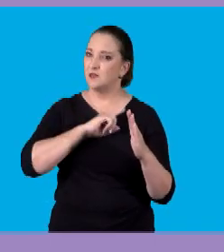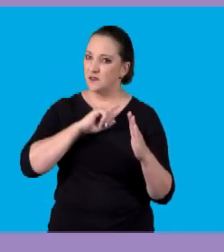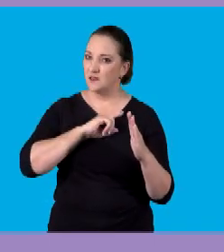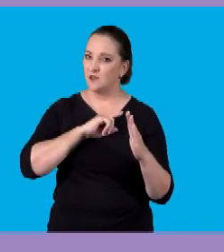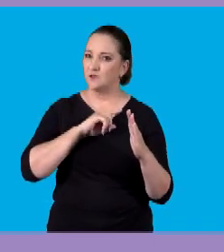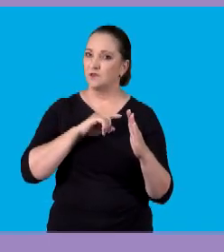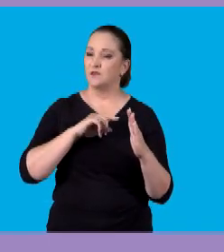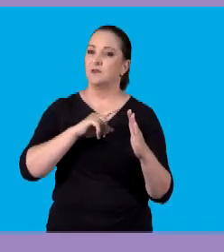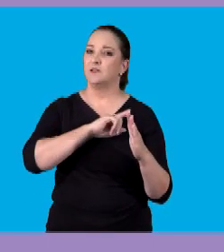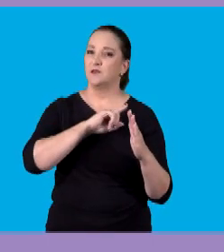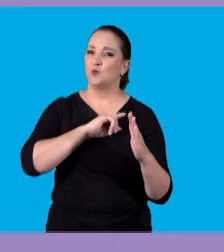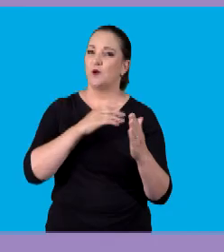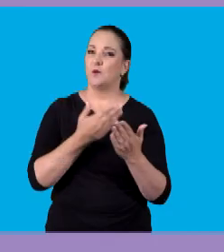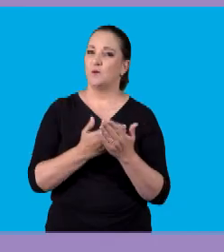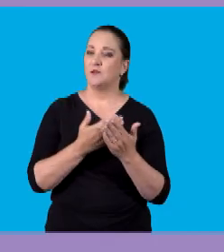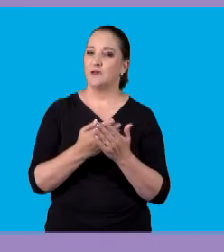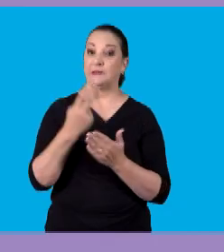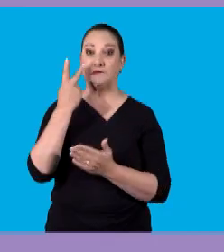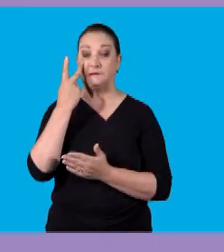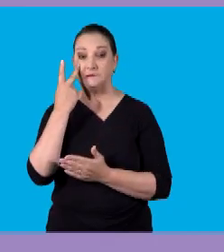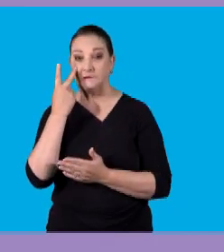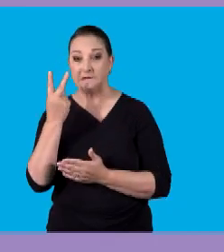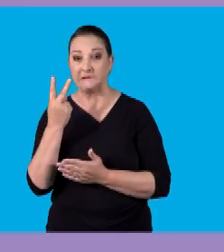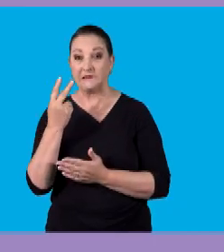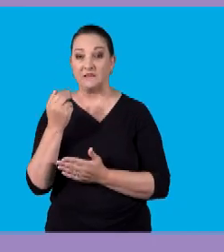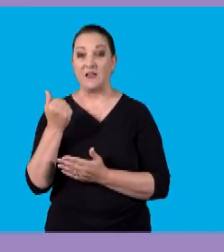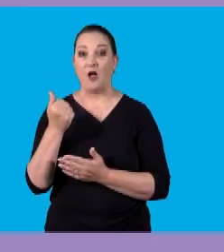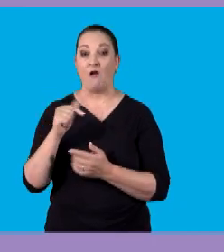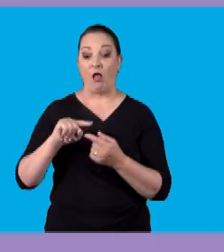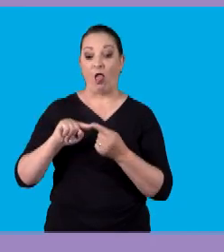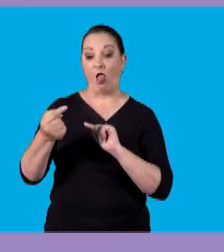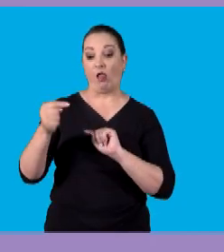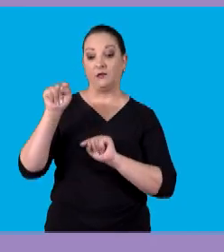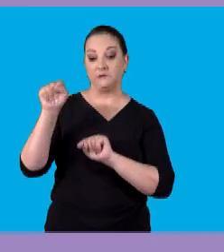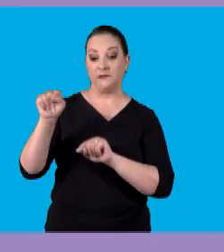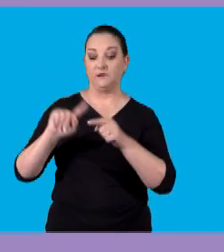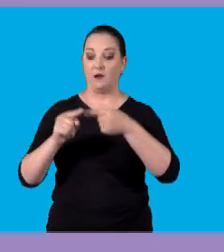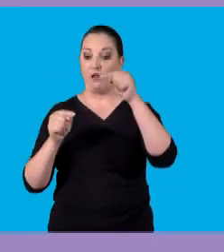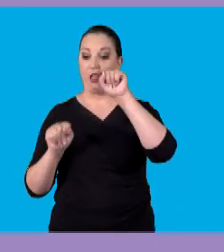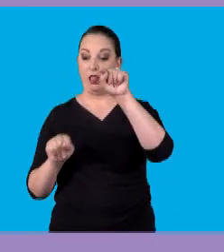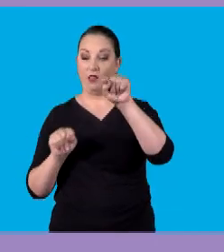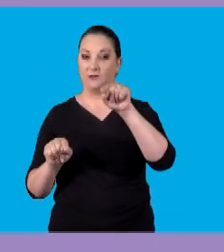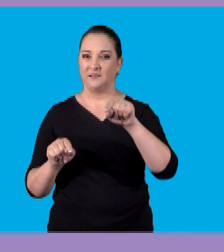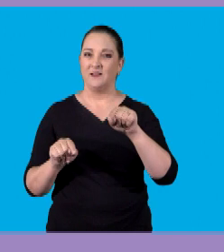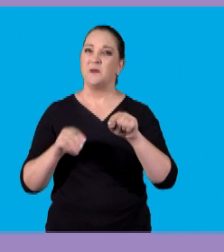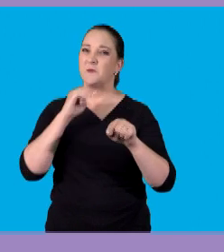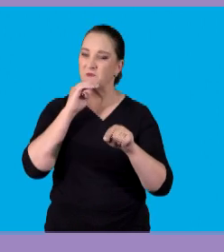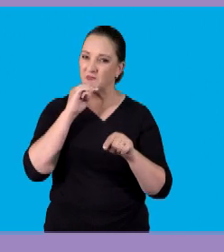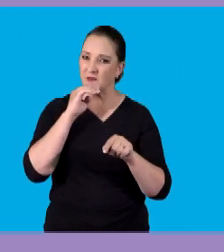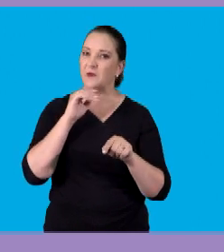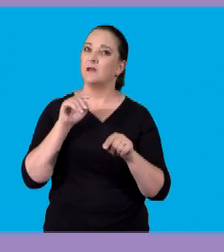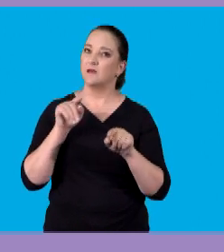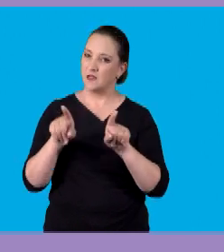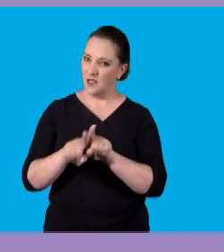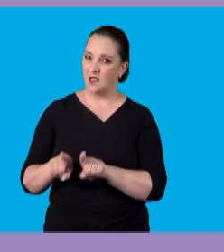see alternating angles. And what do we know about alternating angles? Alternating angles are equal.